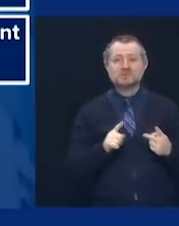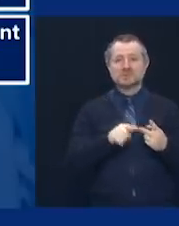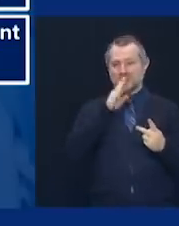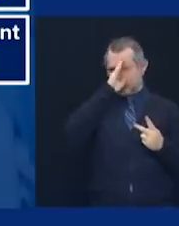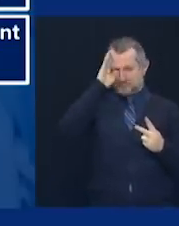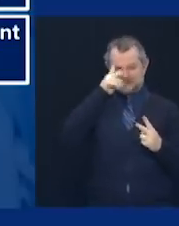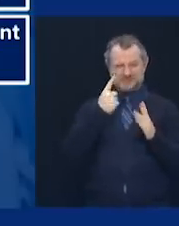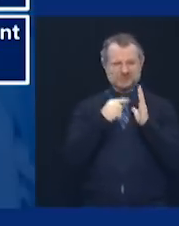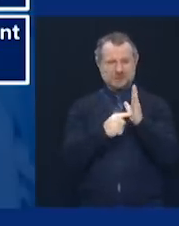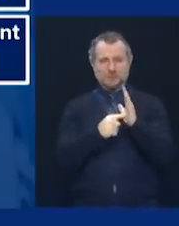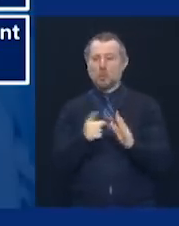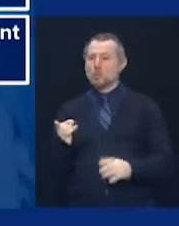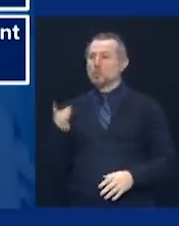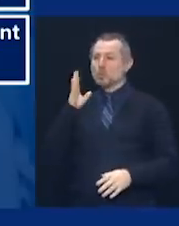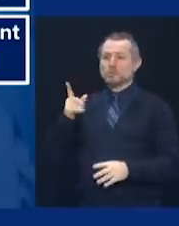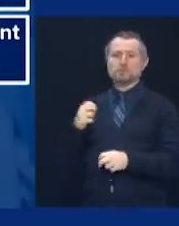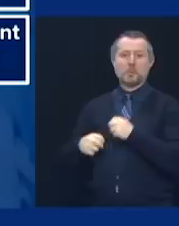spring.